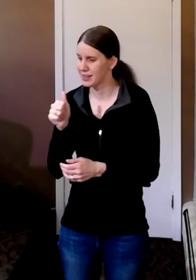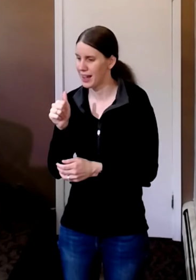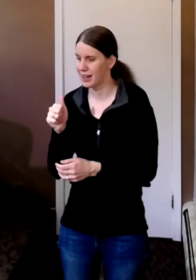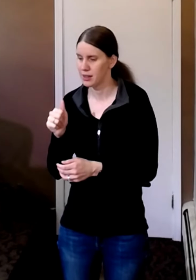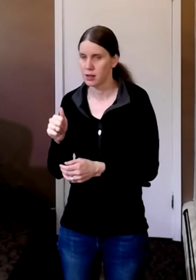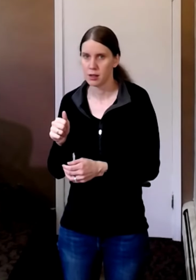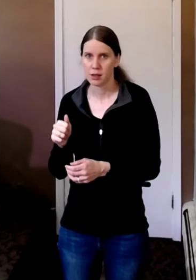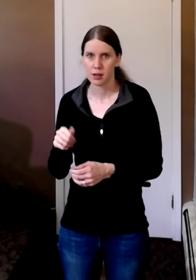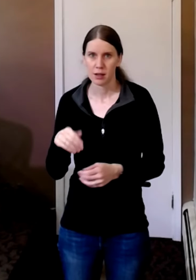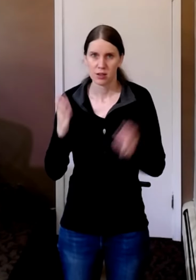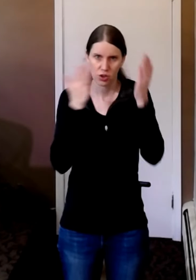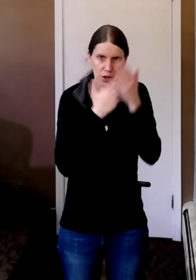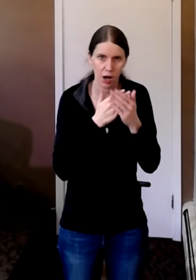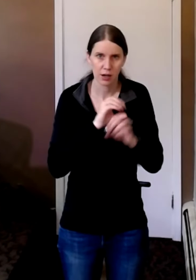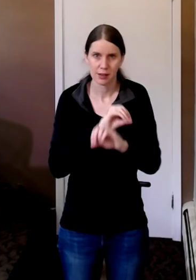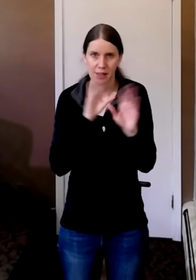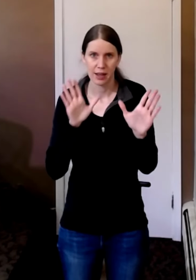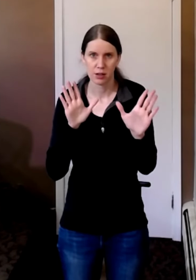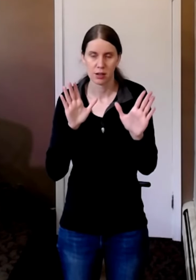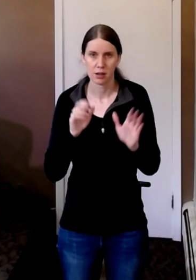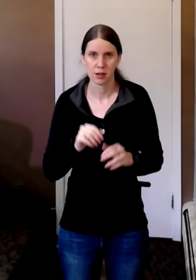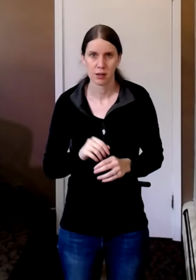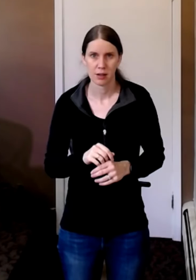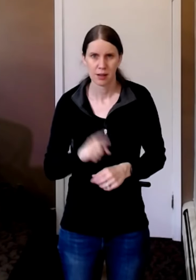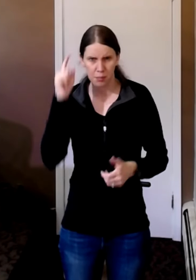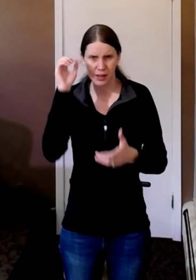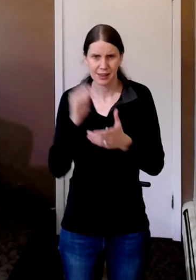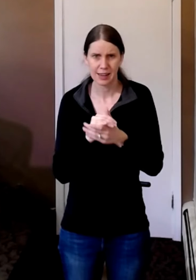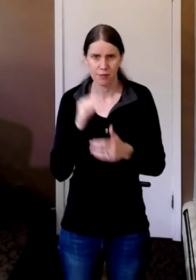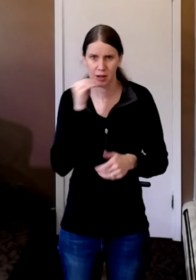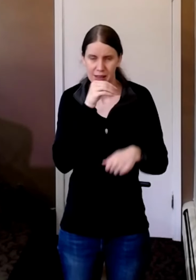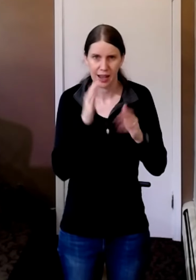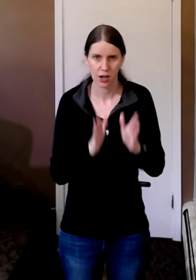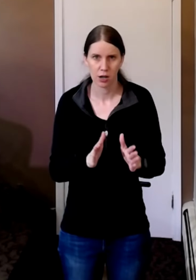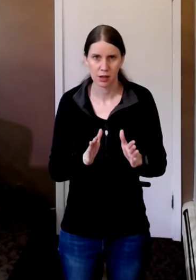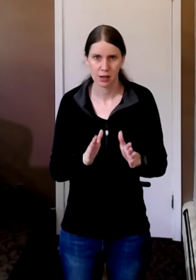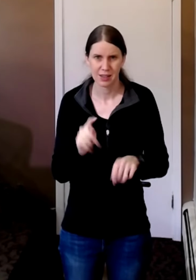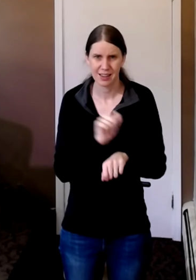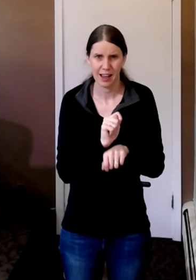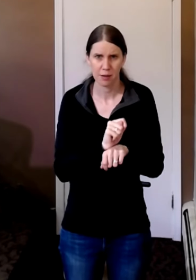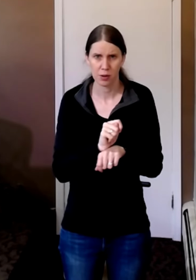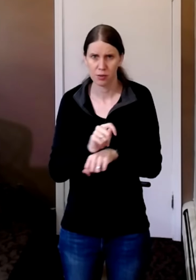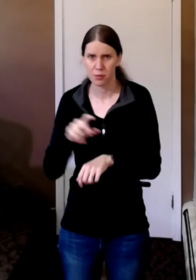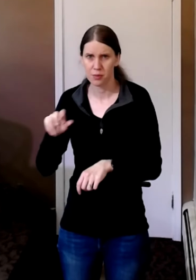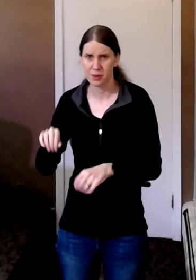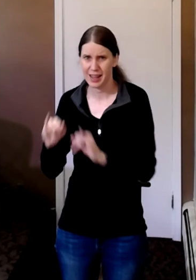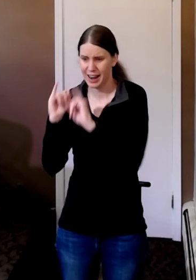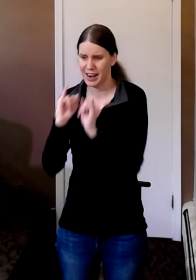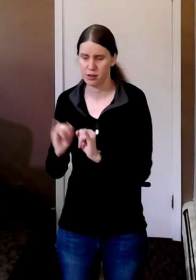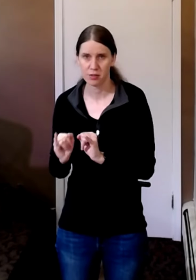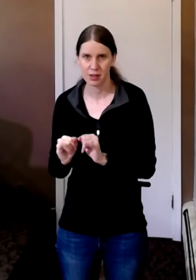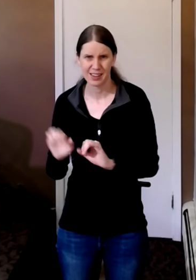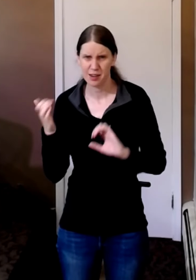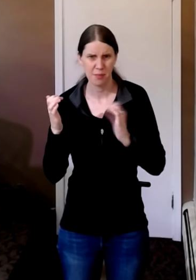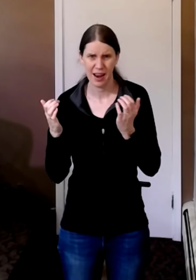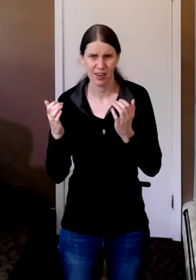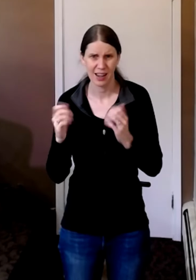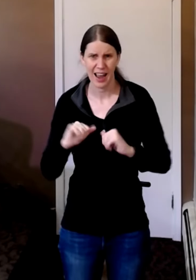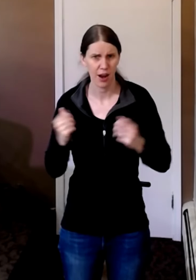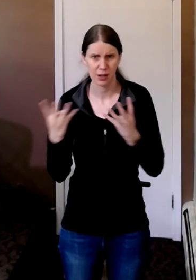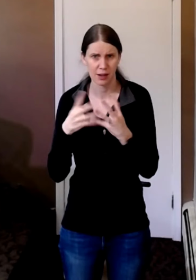Christ with Belial, he that believeth with an infidel, the temple of God with idols? And we see all of these things